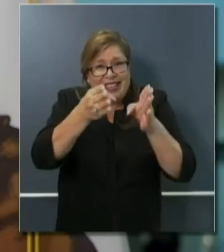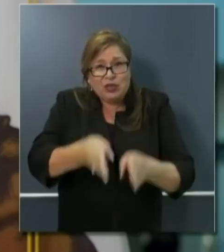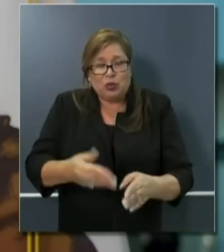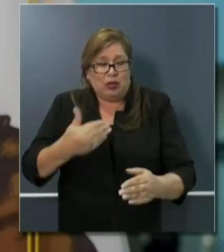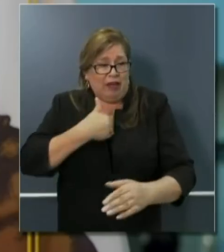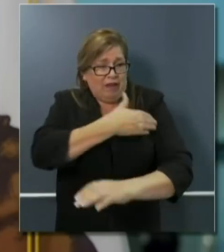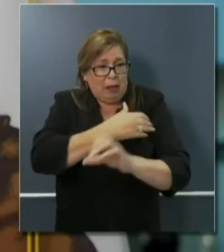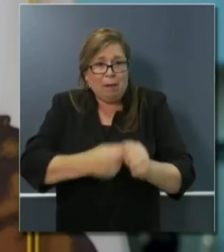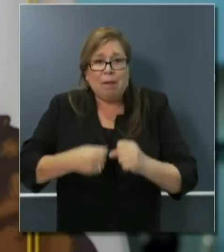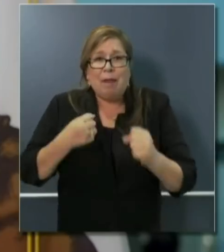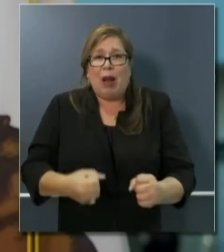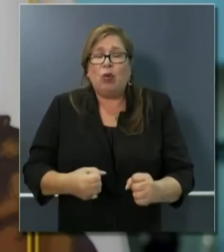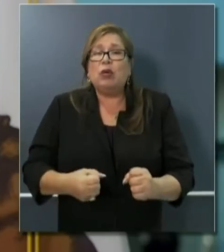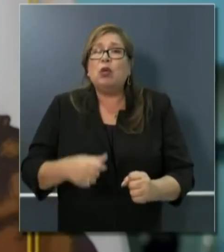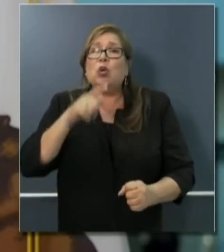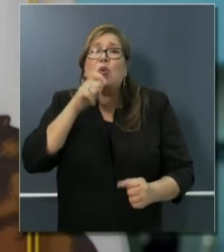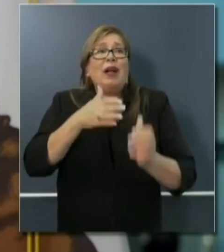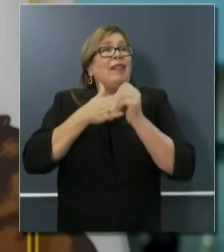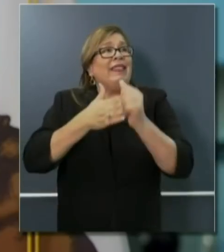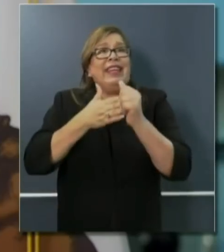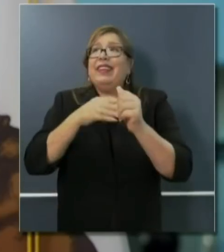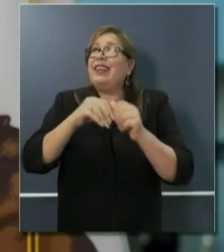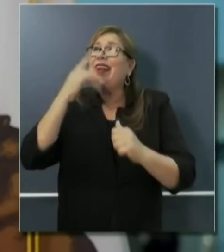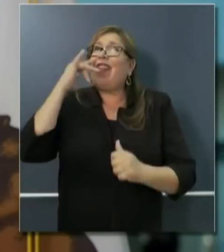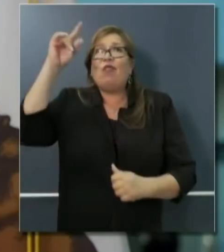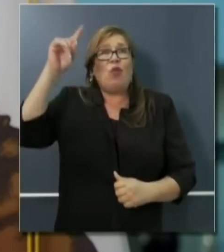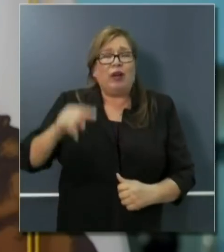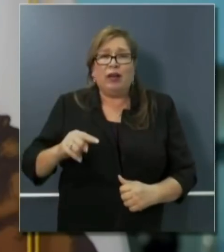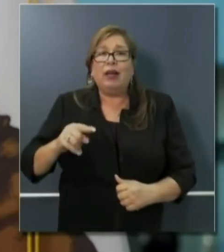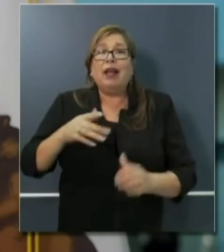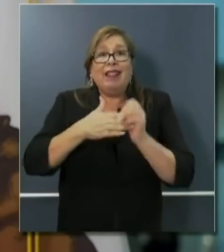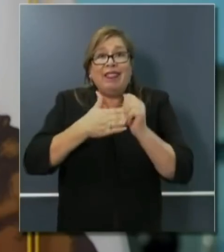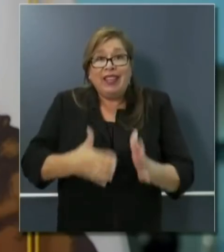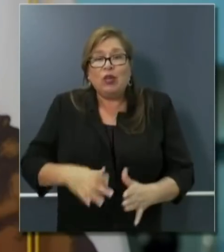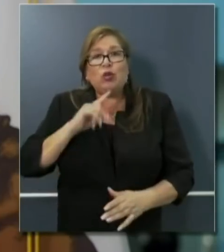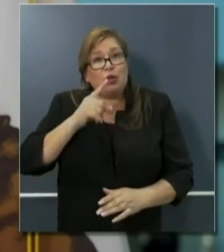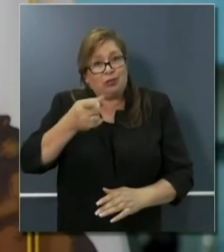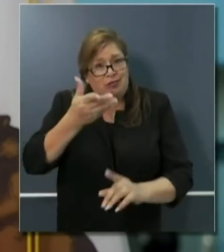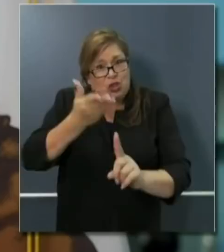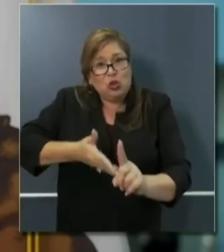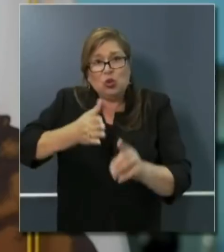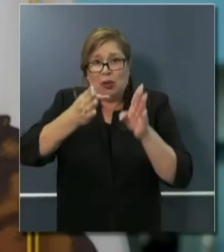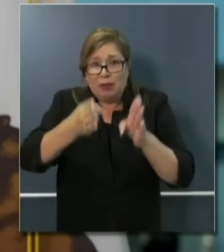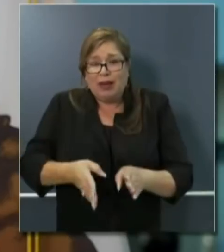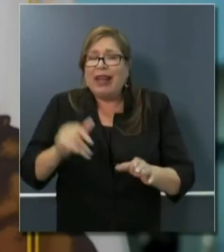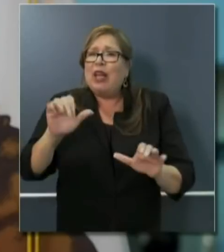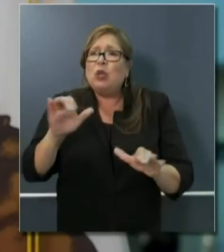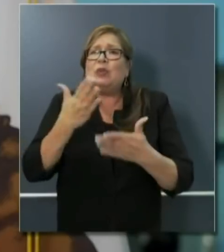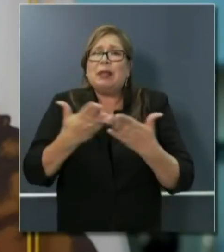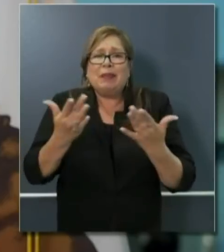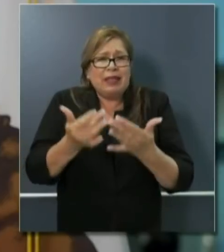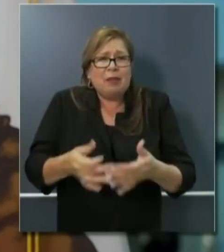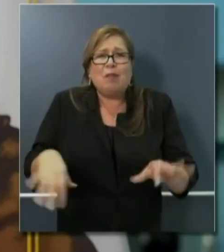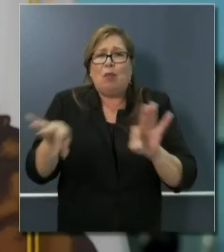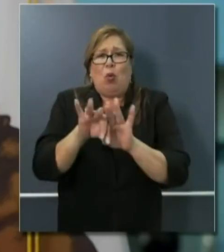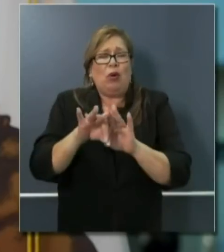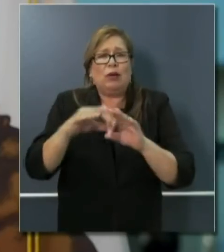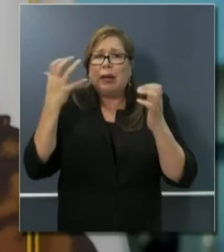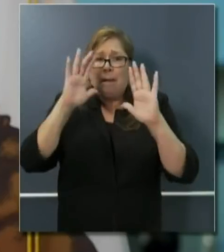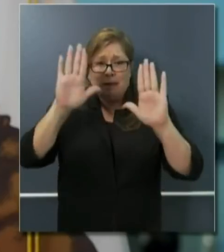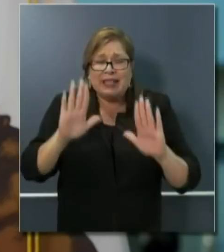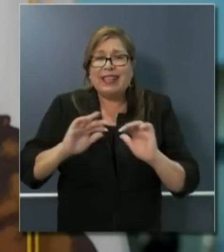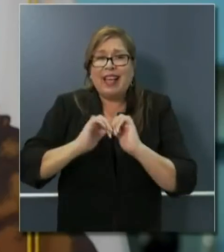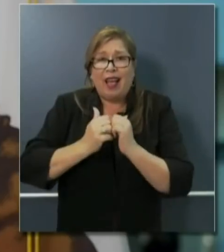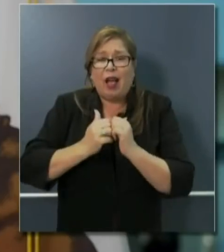are individuals, folks that are listening, that have the capacity to do something miraculous. And that's bend that curve. And